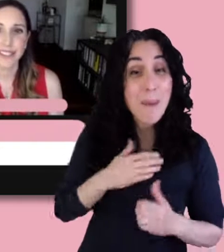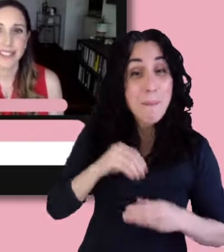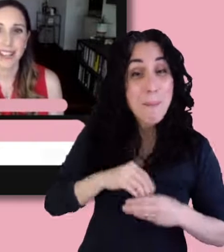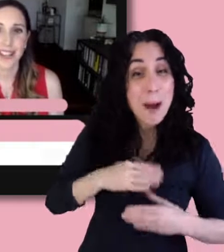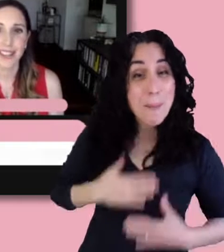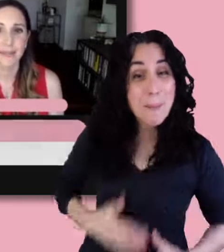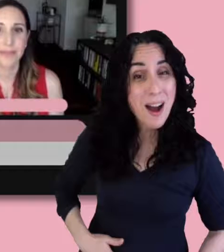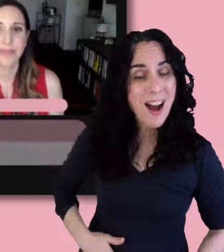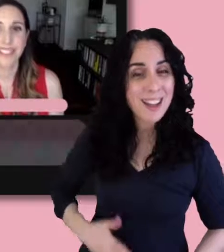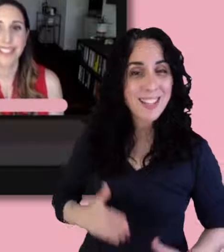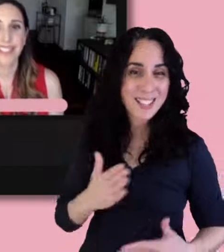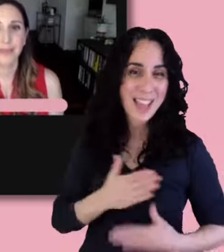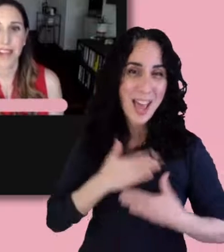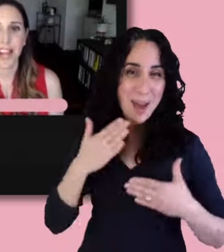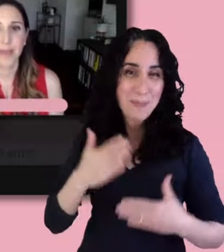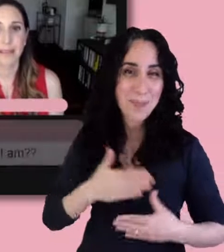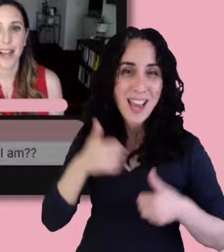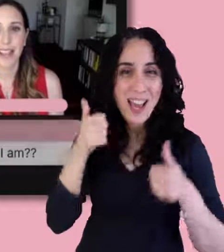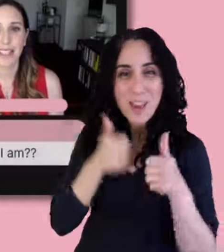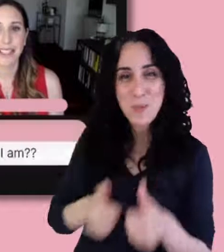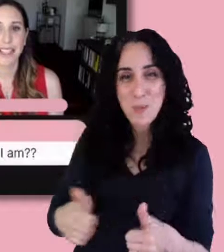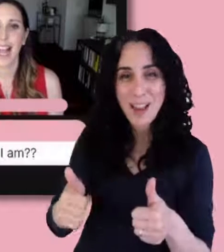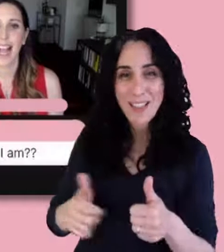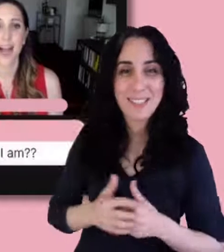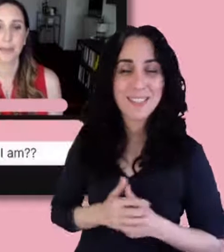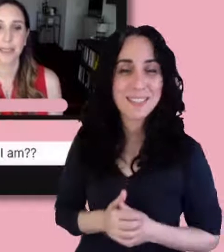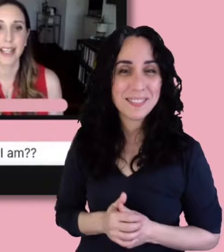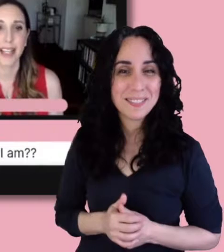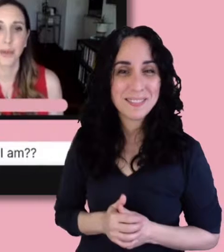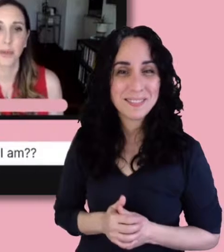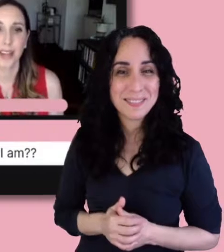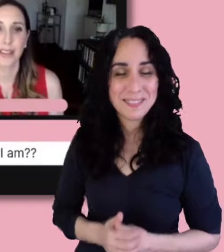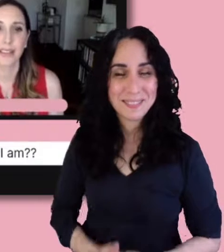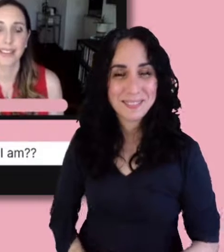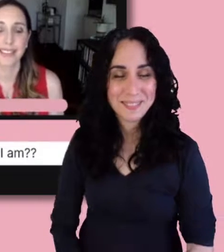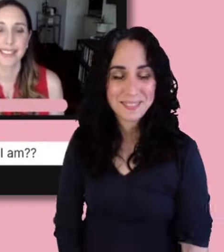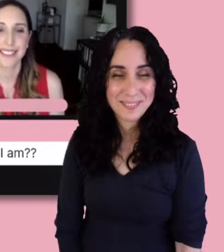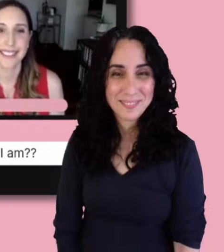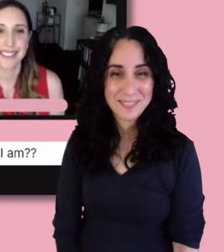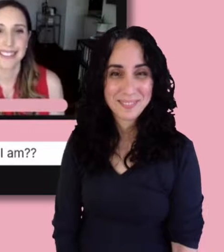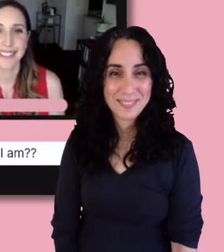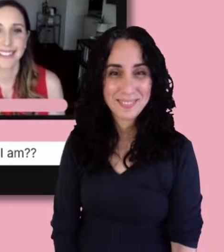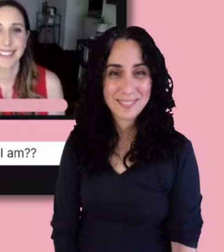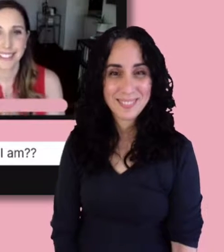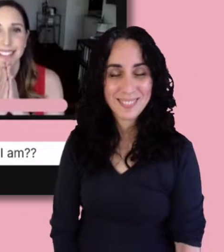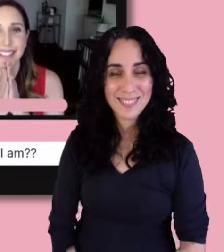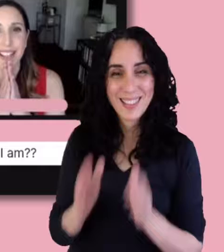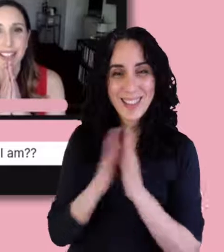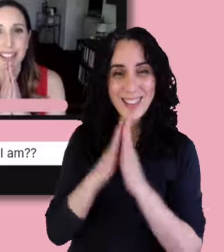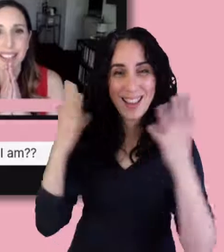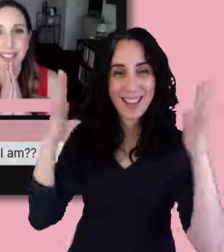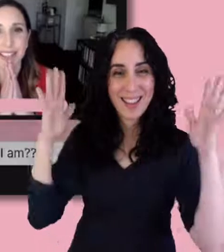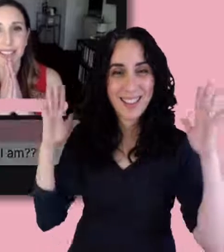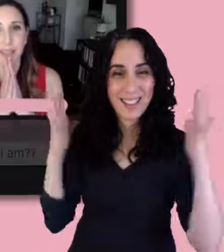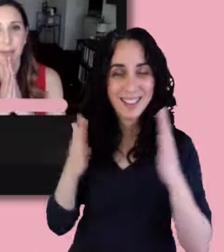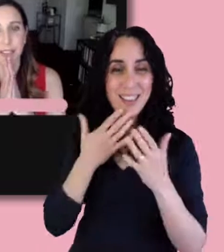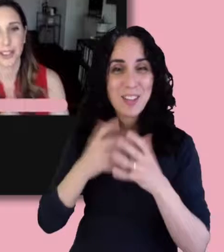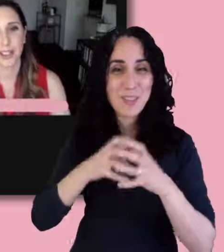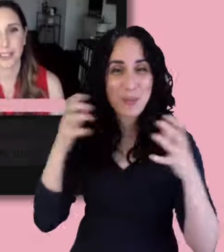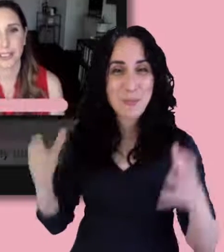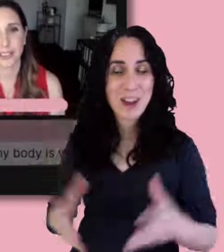little cell in my body is happy and well. Yay! Thank you guys